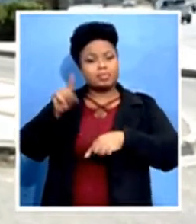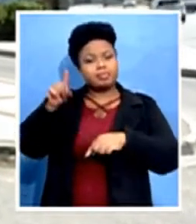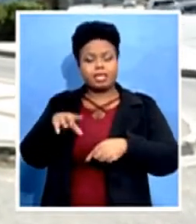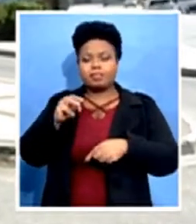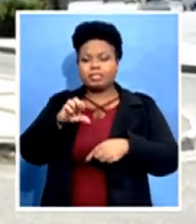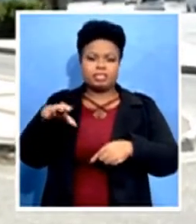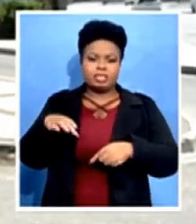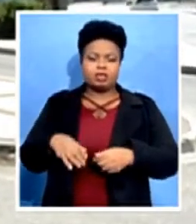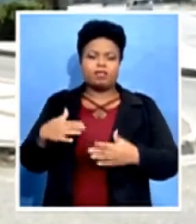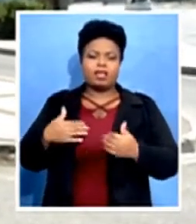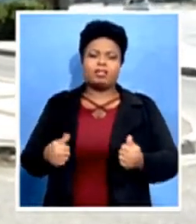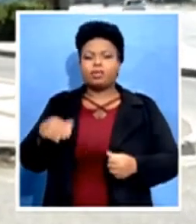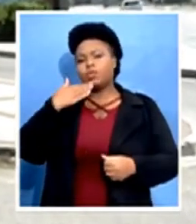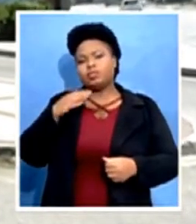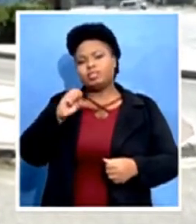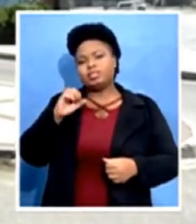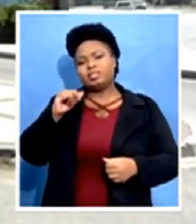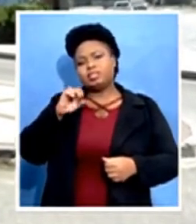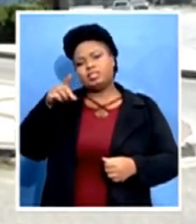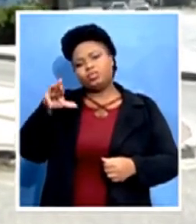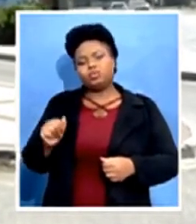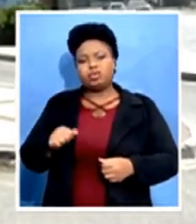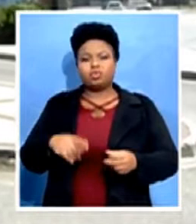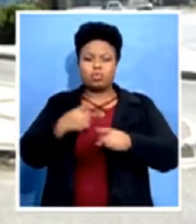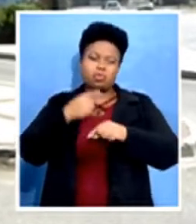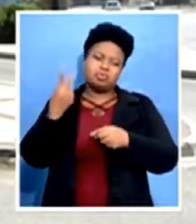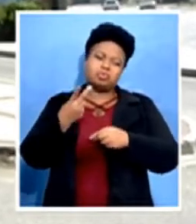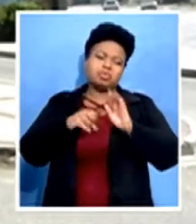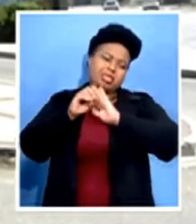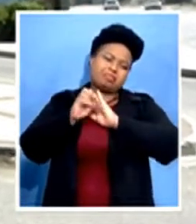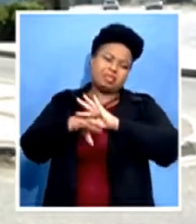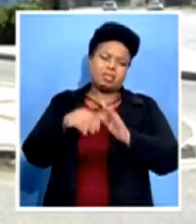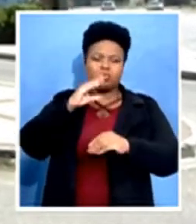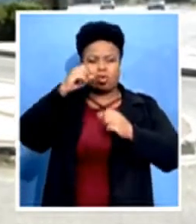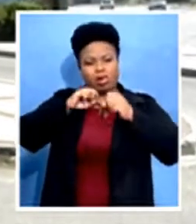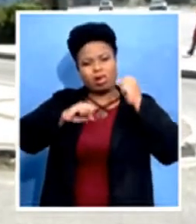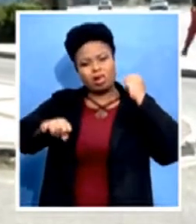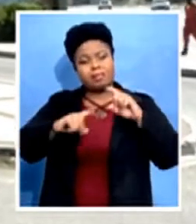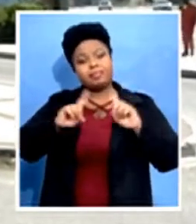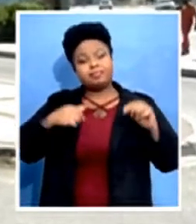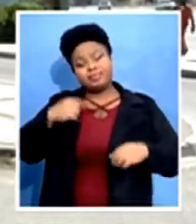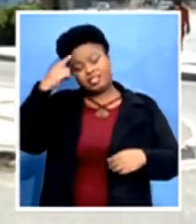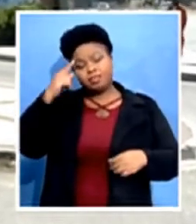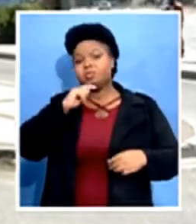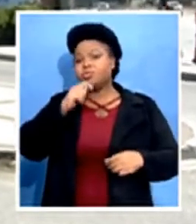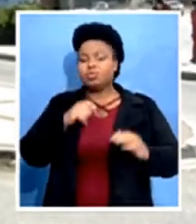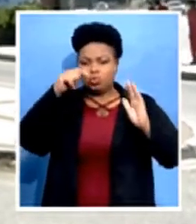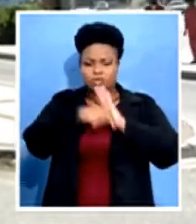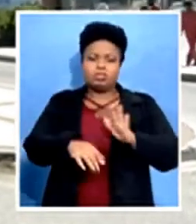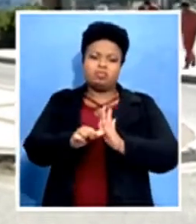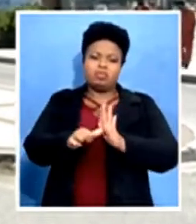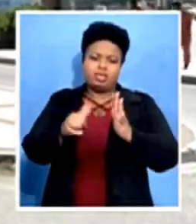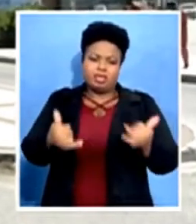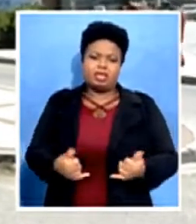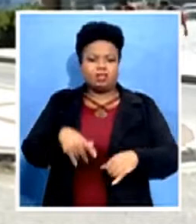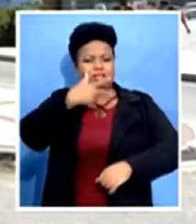has been also in the media and also talked about a lot. But I think in terms of what's really important now is to get the vaccine out, because whether she's dismissed or